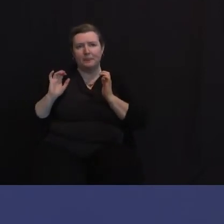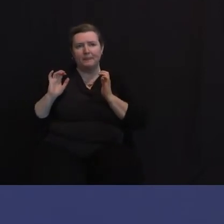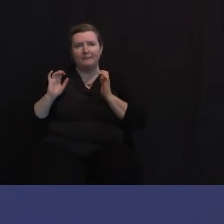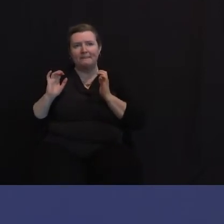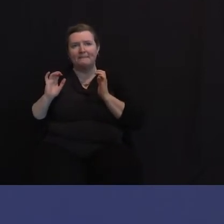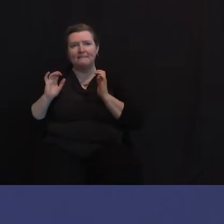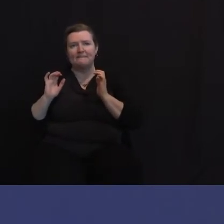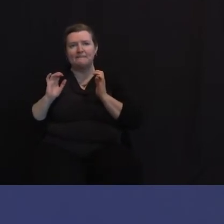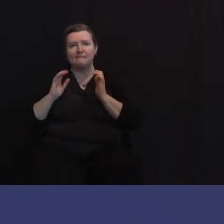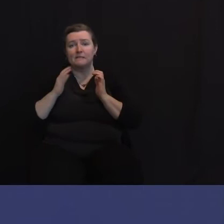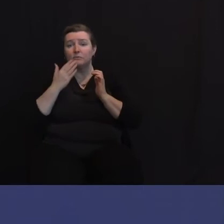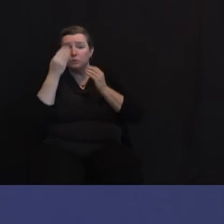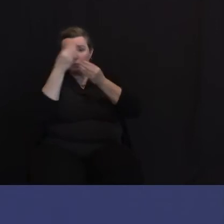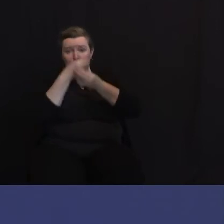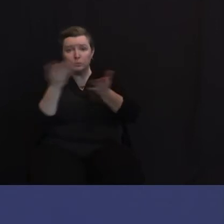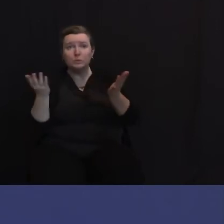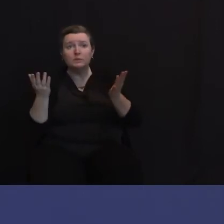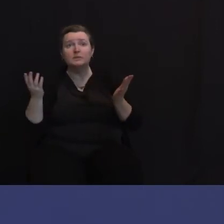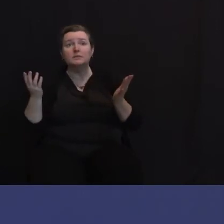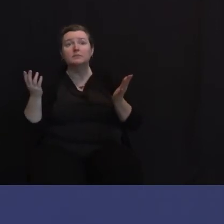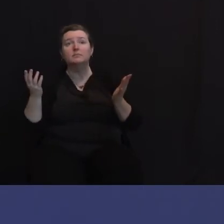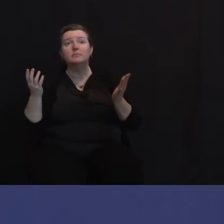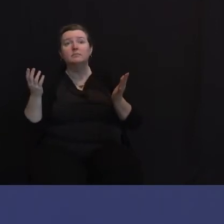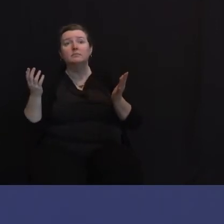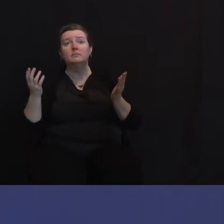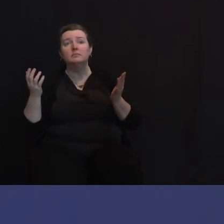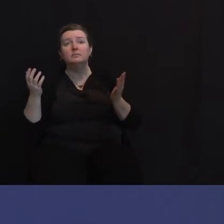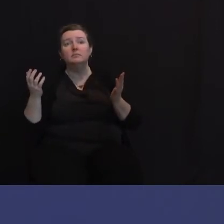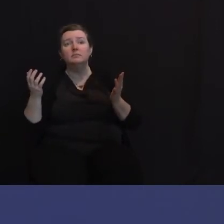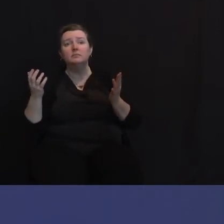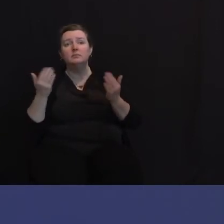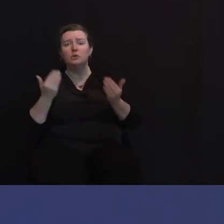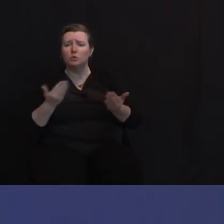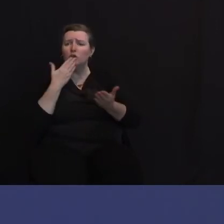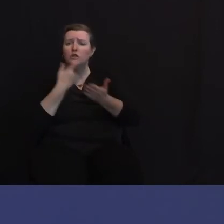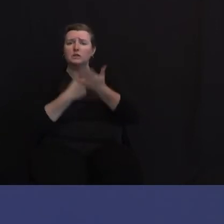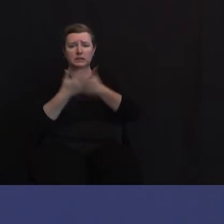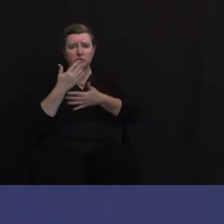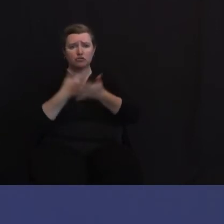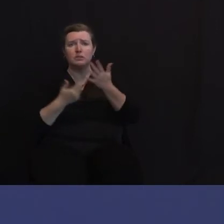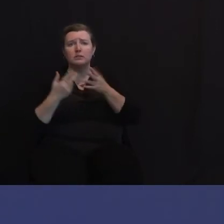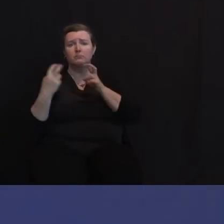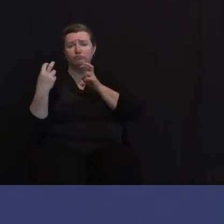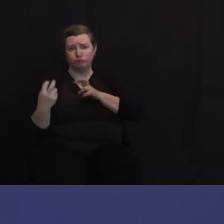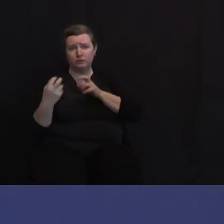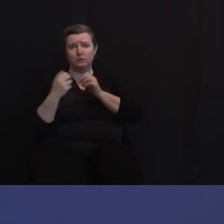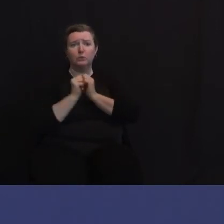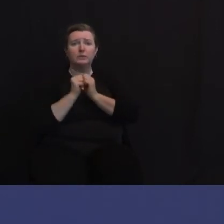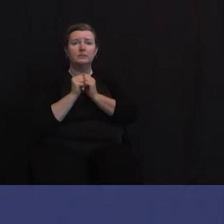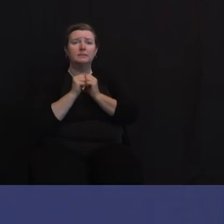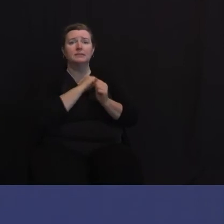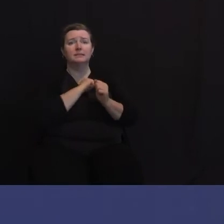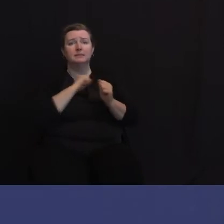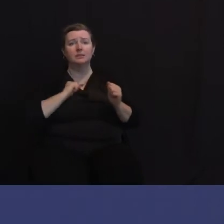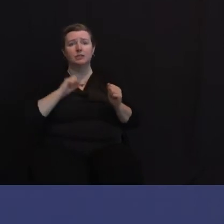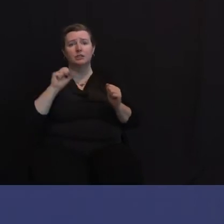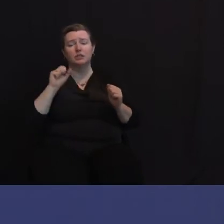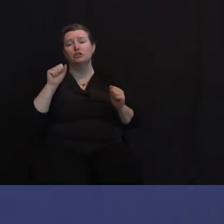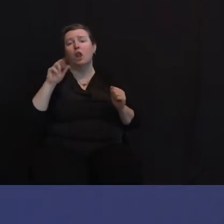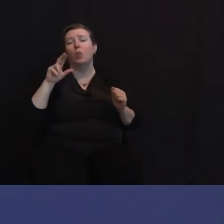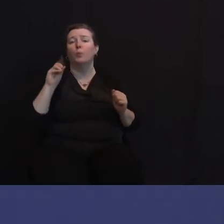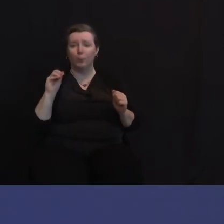is this, and Paramel will correct me if I'm wrong, we're in very constructive discussions, and I thank Senator Sarlo for his great leadership on this, and